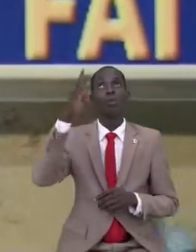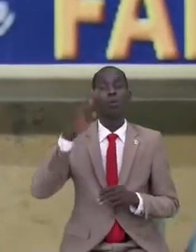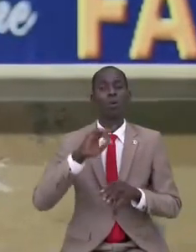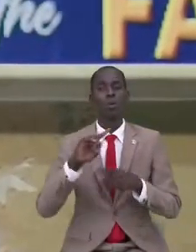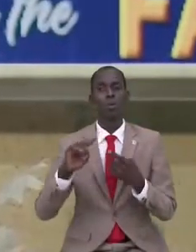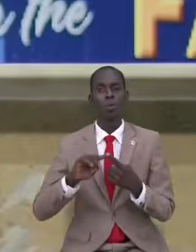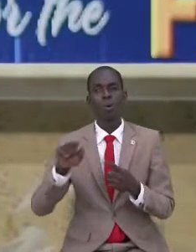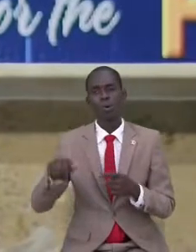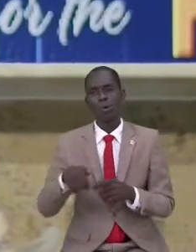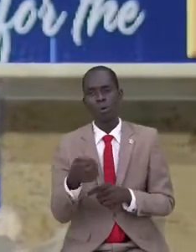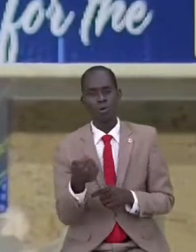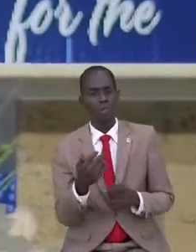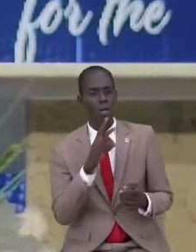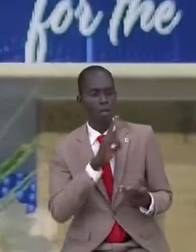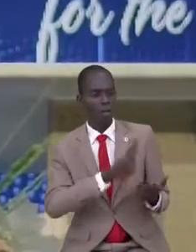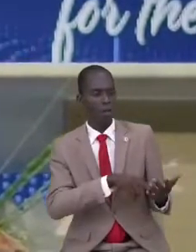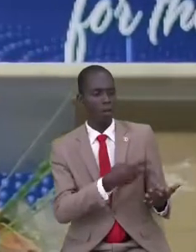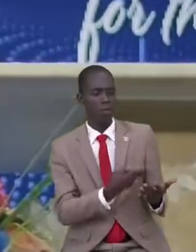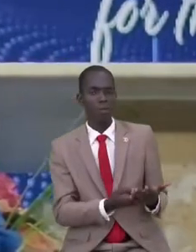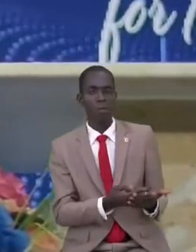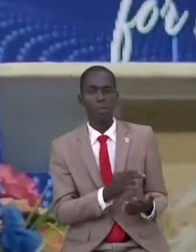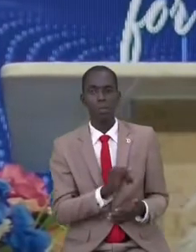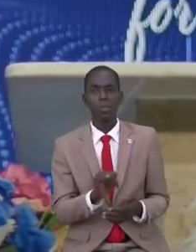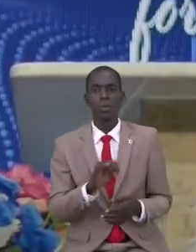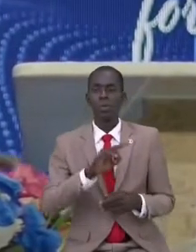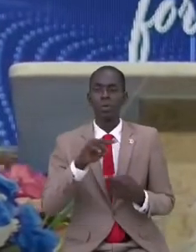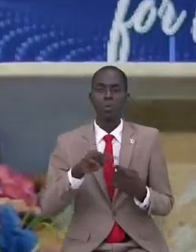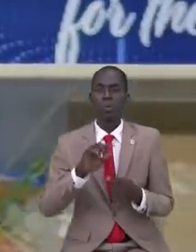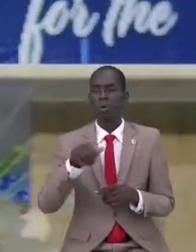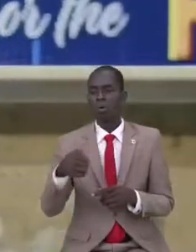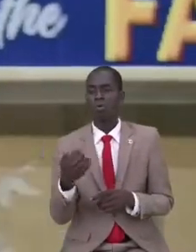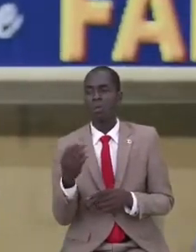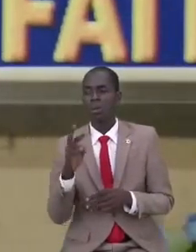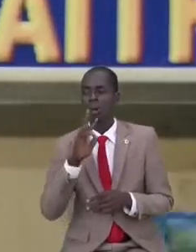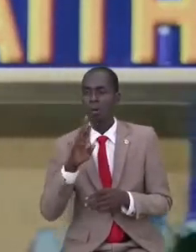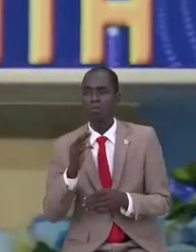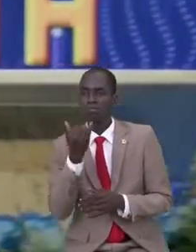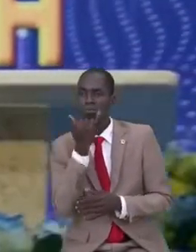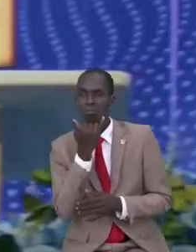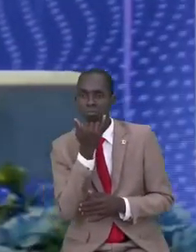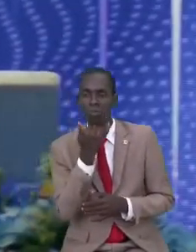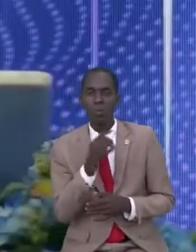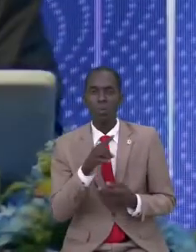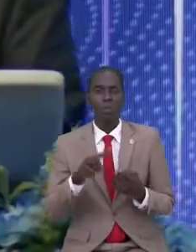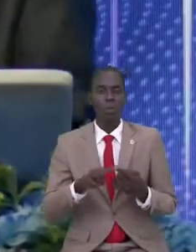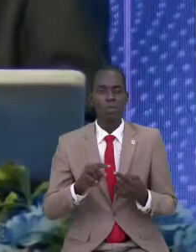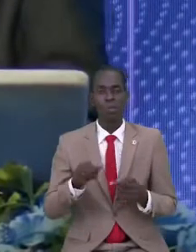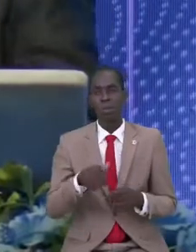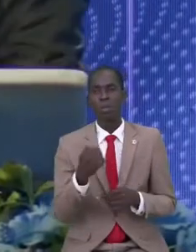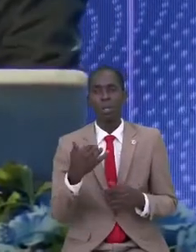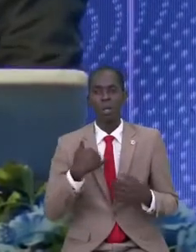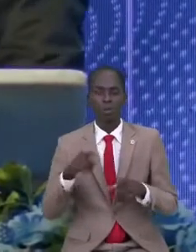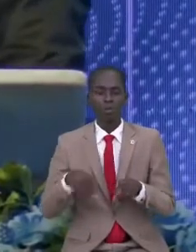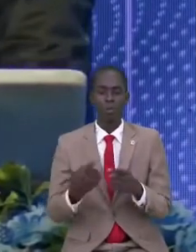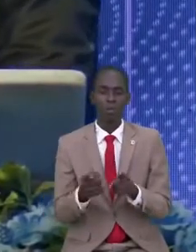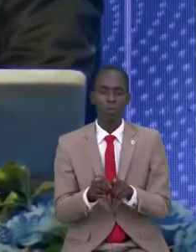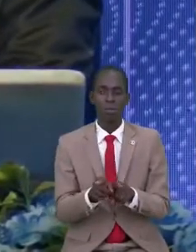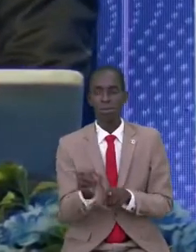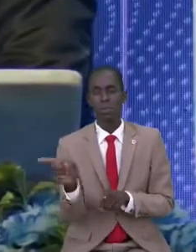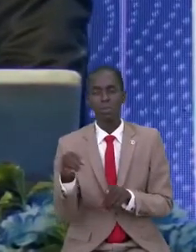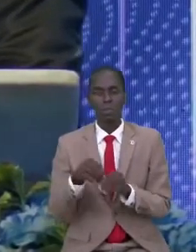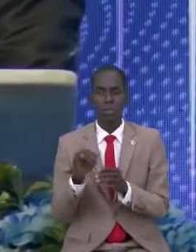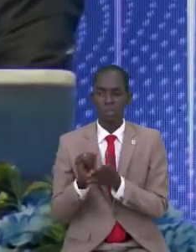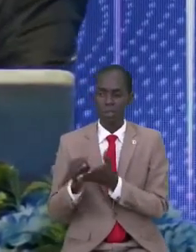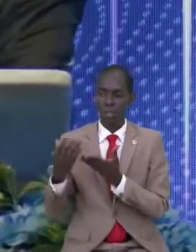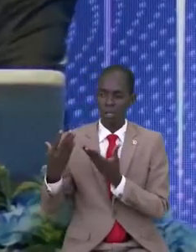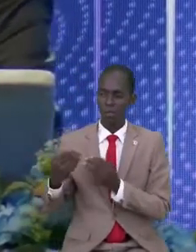others are falling, when others are faulty, and when others have gone astray, in that gentleness of